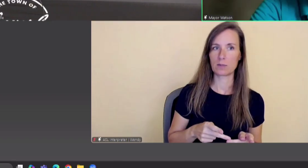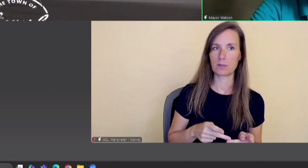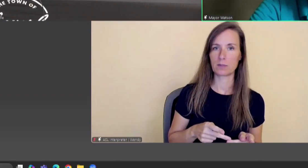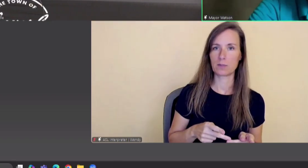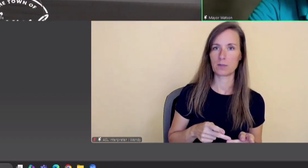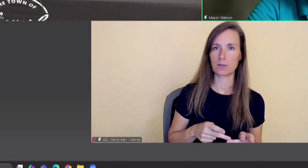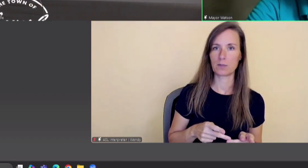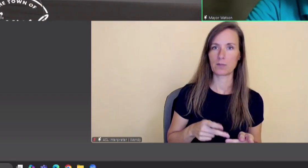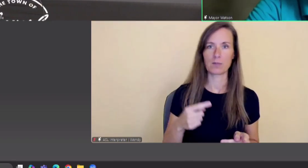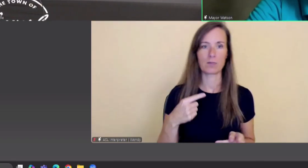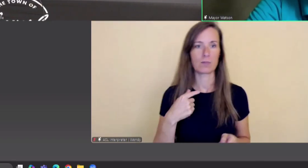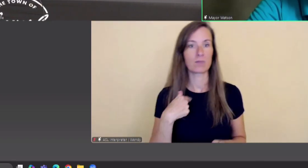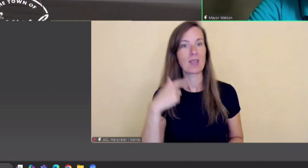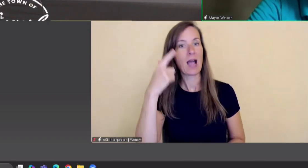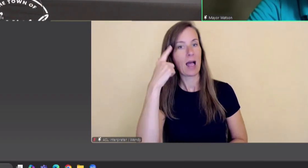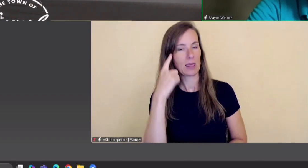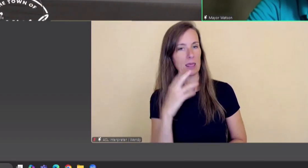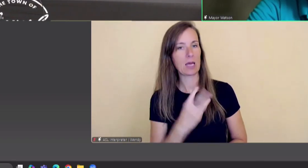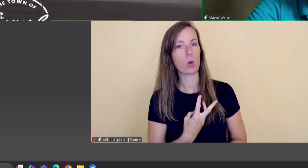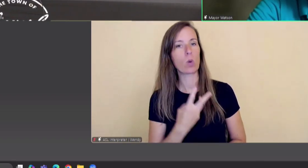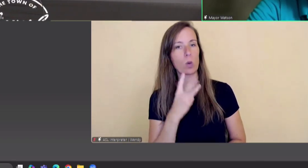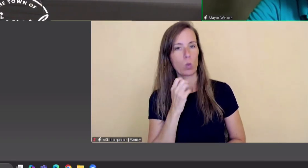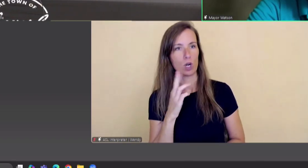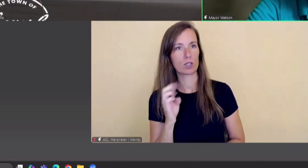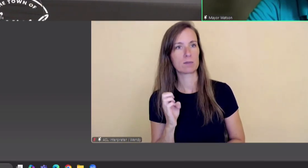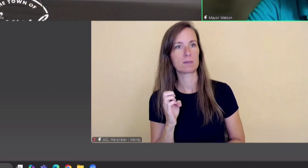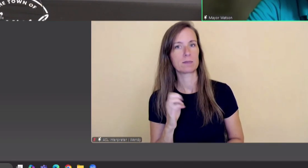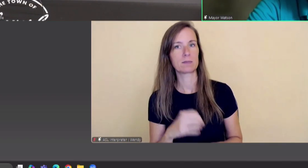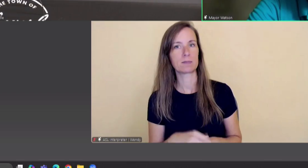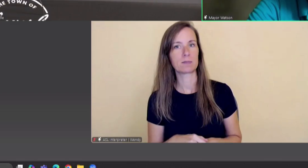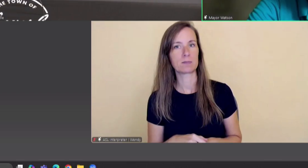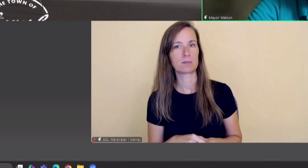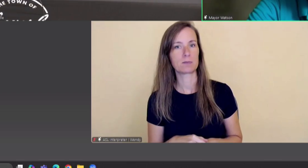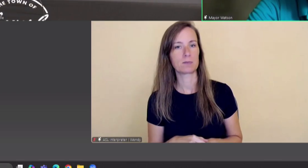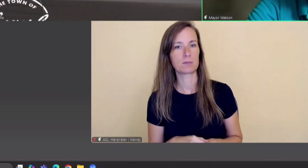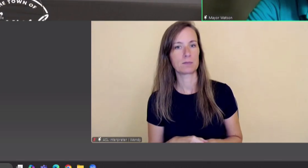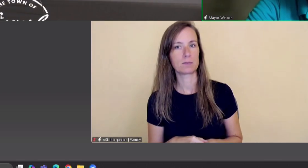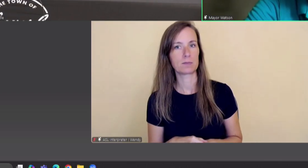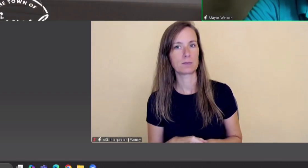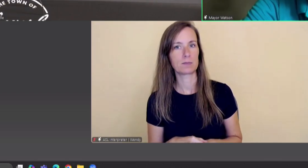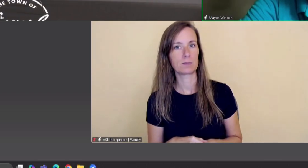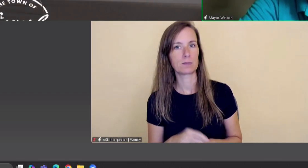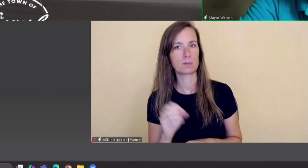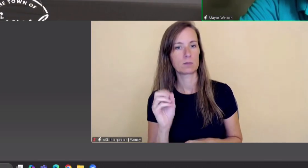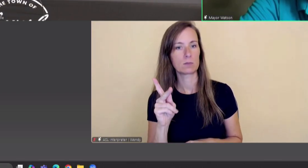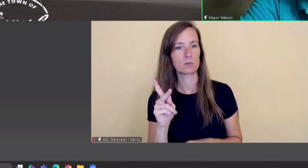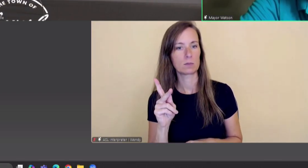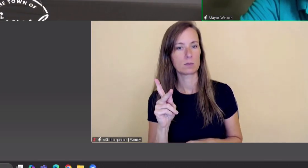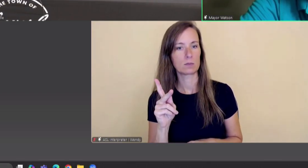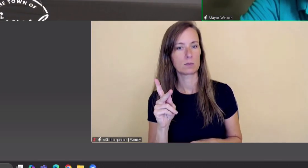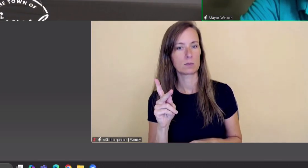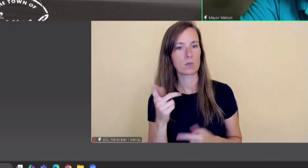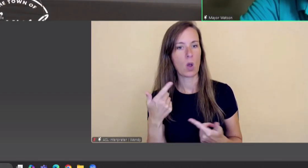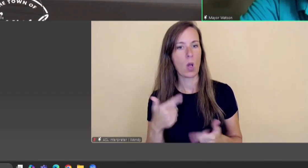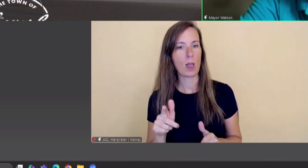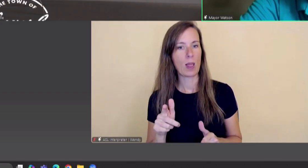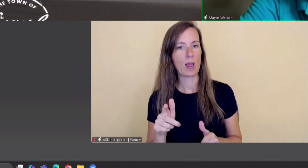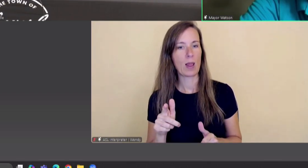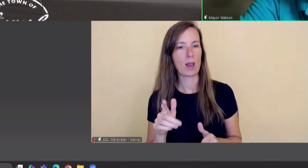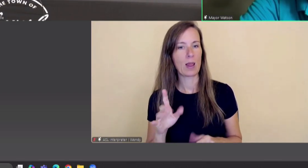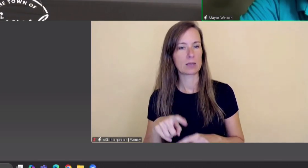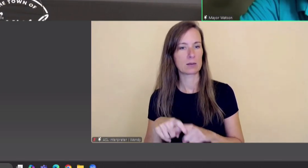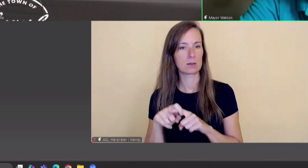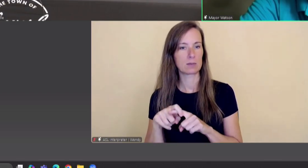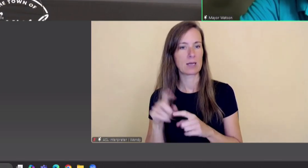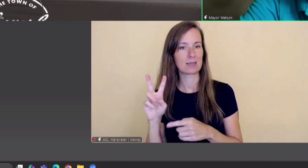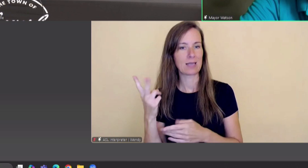I think we were. Okay. So let us dispense with the second reading of the ethics ordinance, and then we will go back to